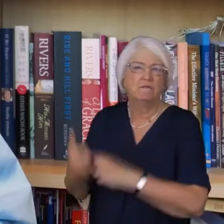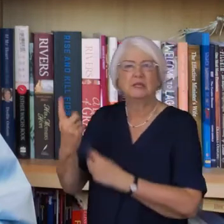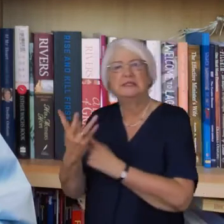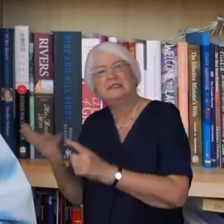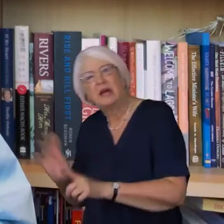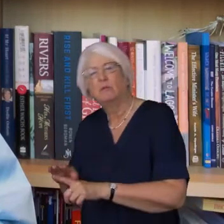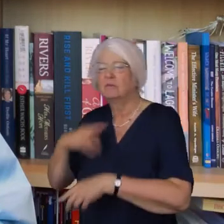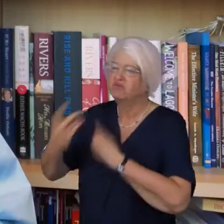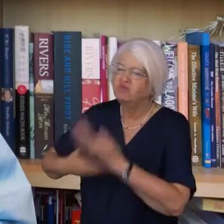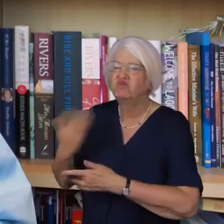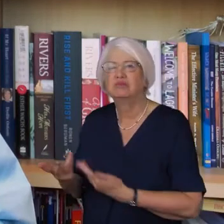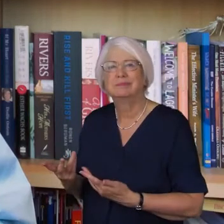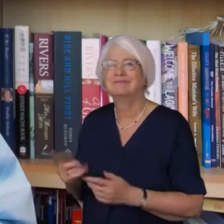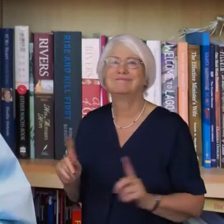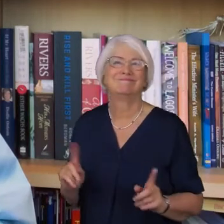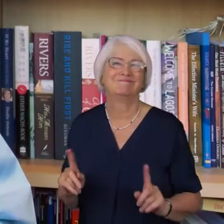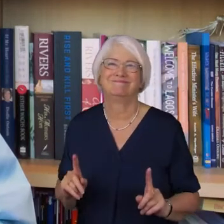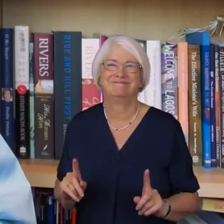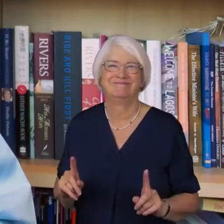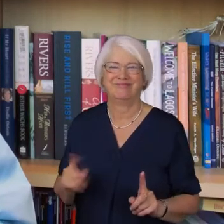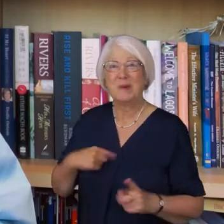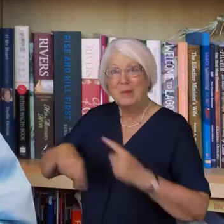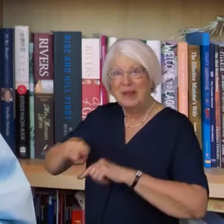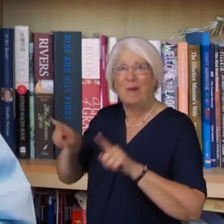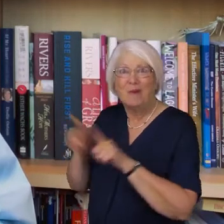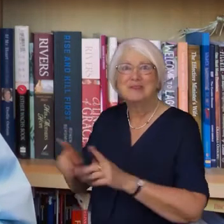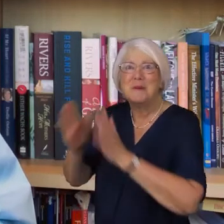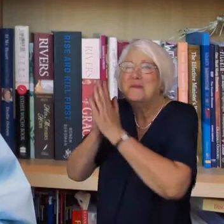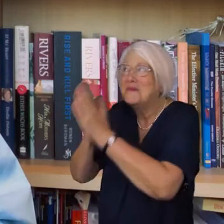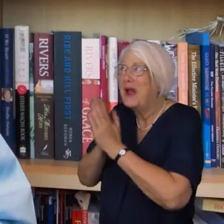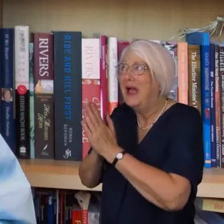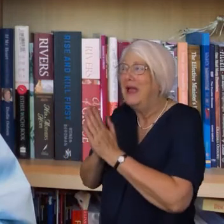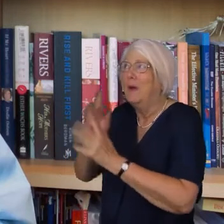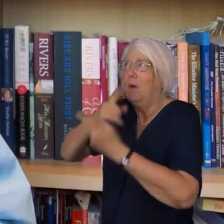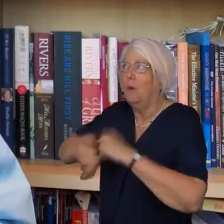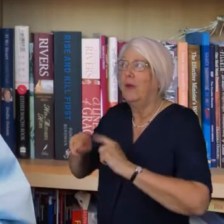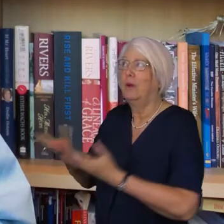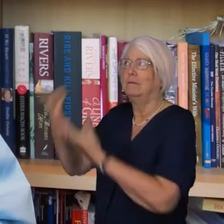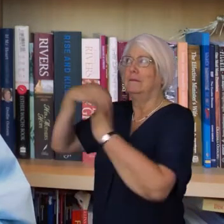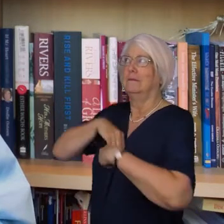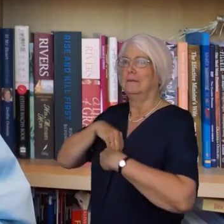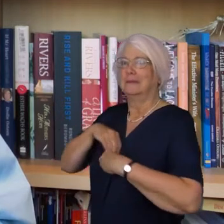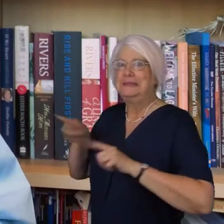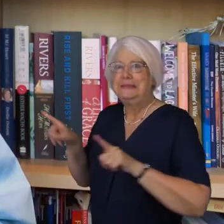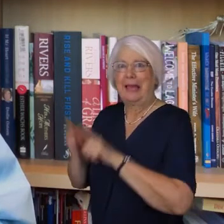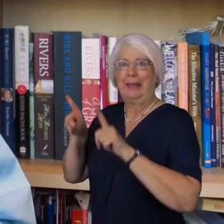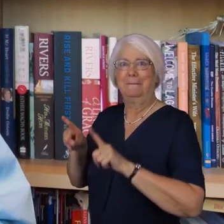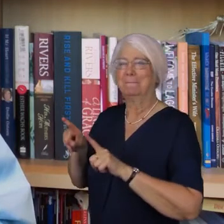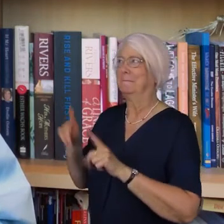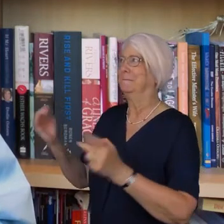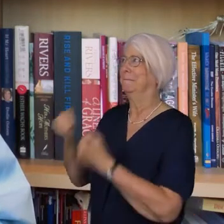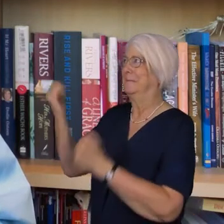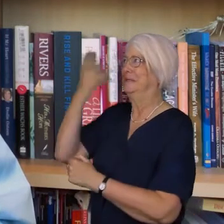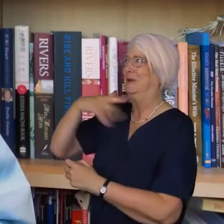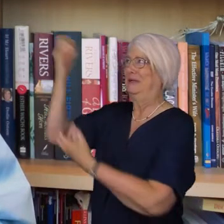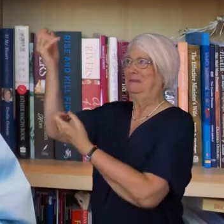Holy Spirit. We pray today that we might receive that same power from